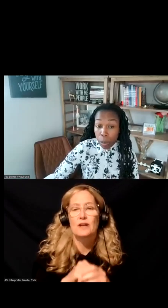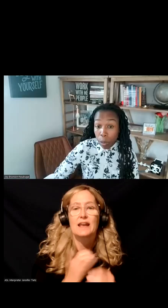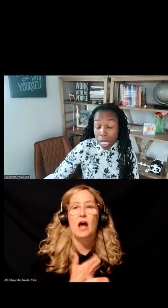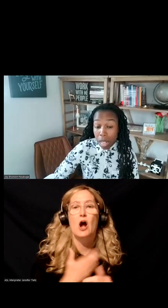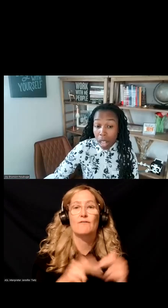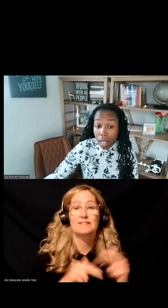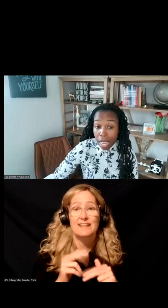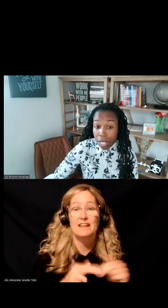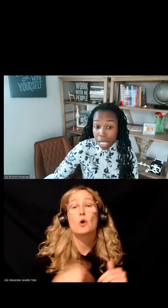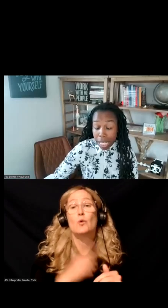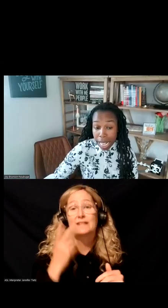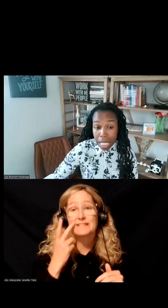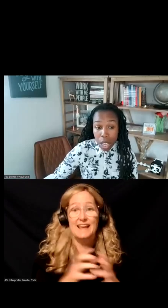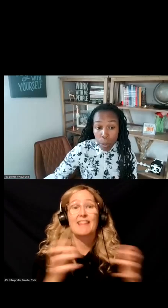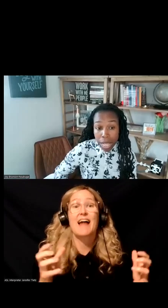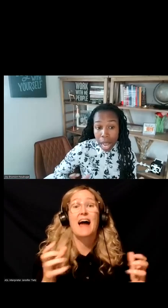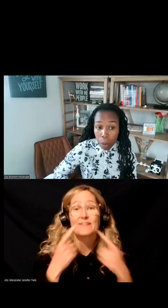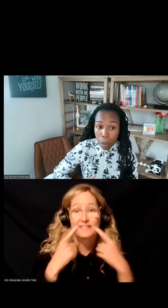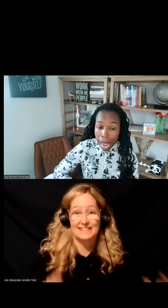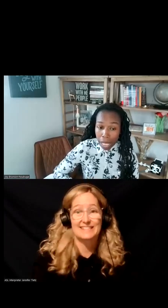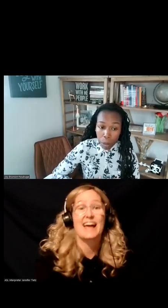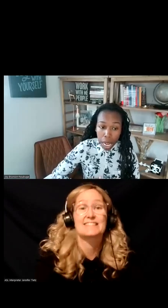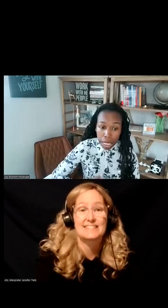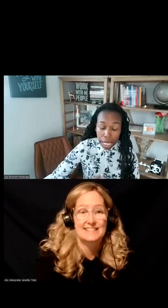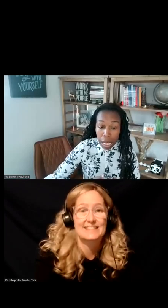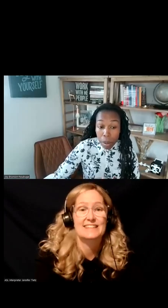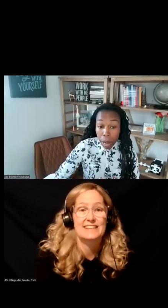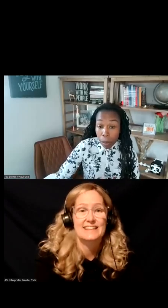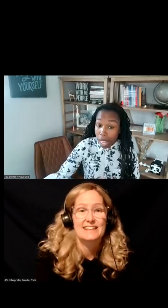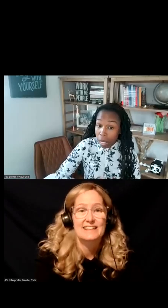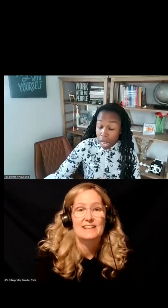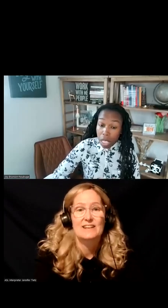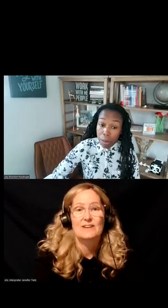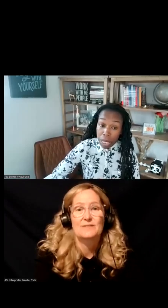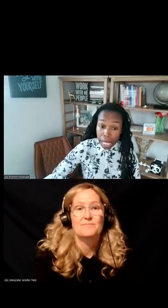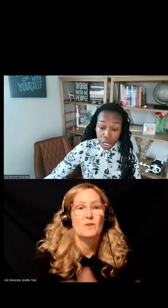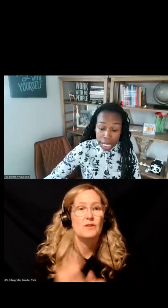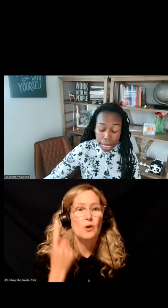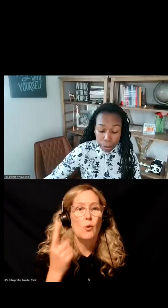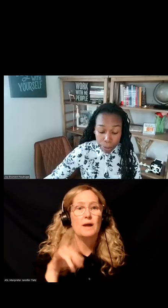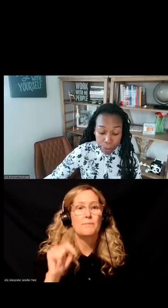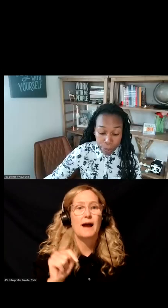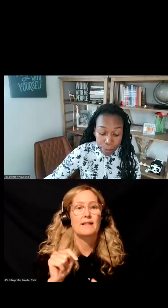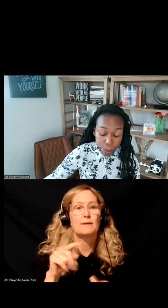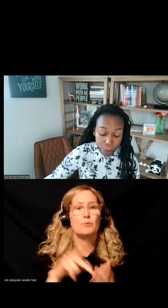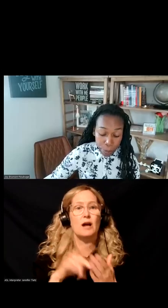facility. So we saw a lot of success with that one pilot project, but we also saw some challenges.